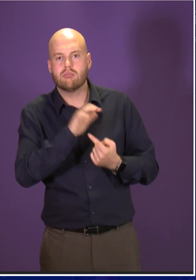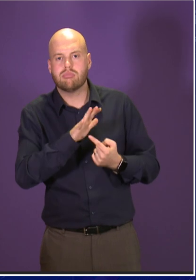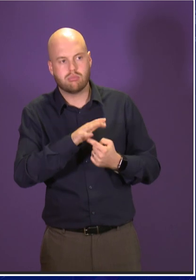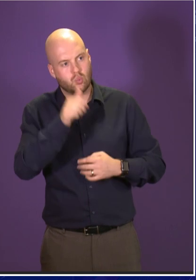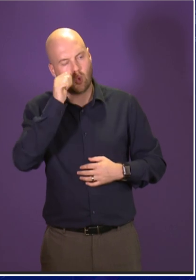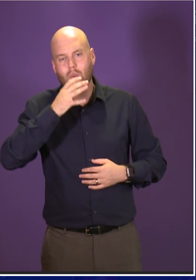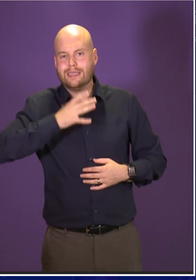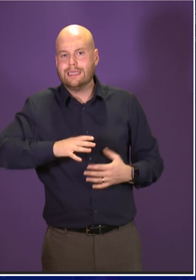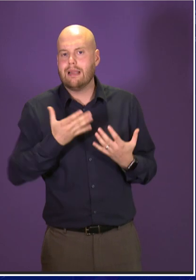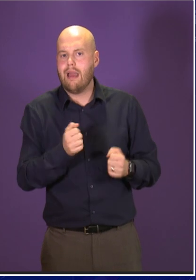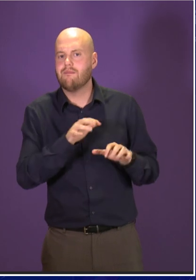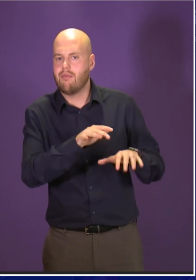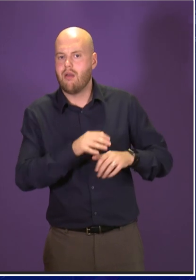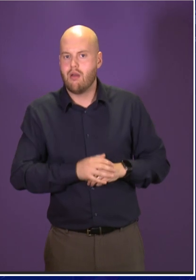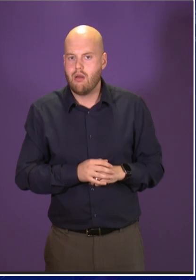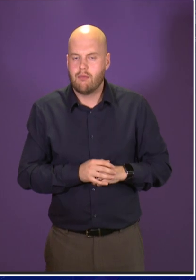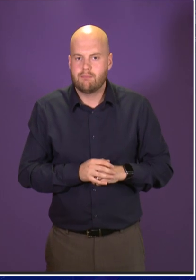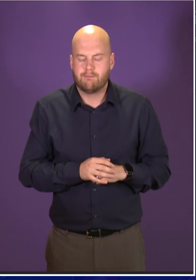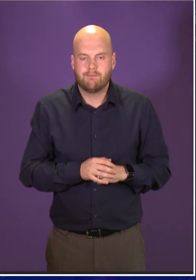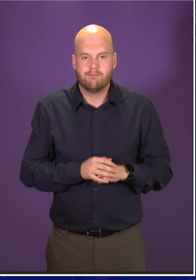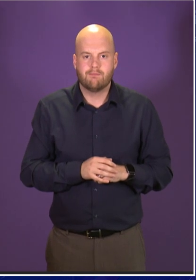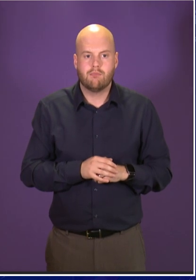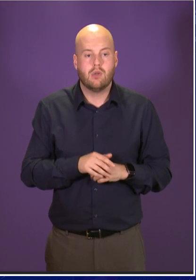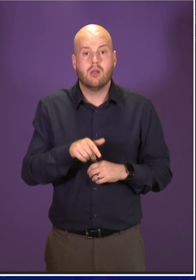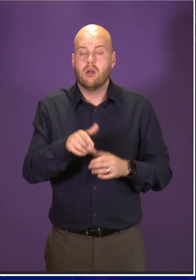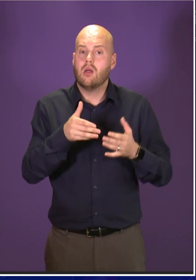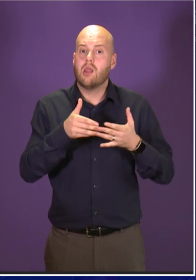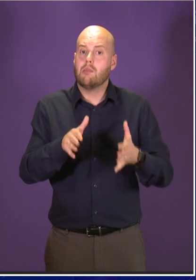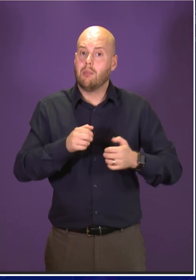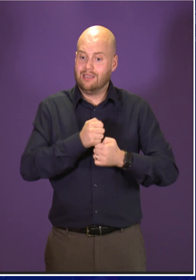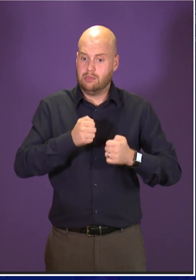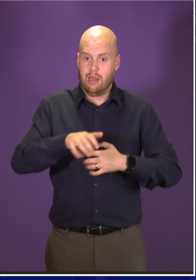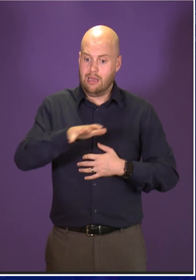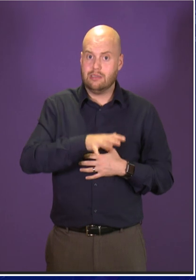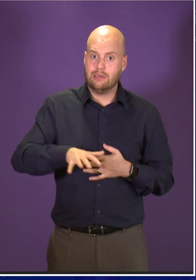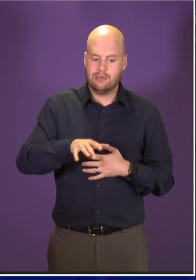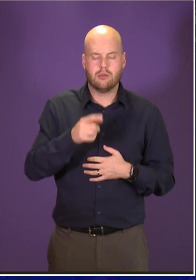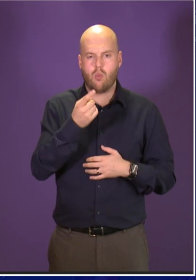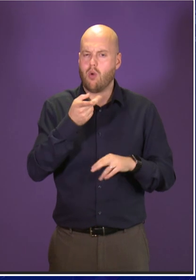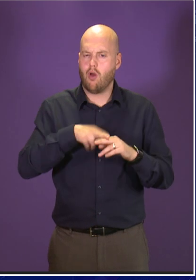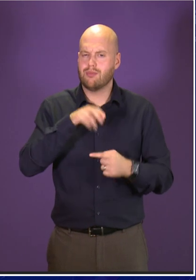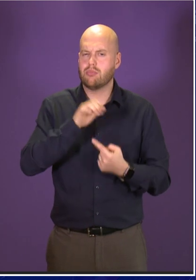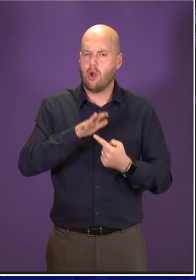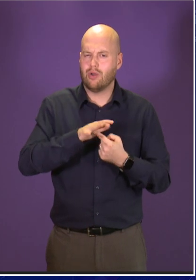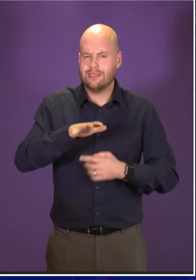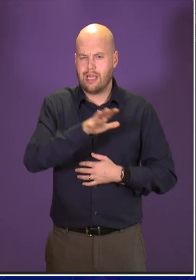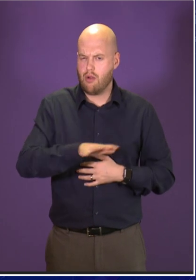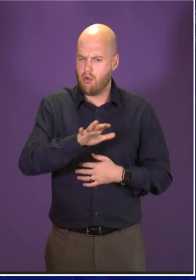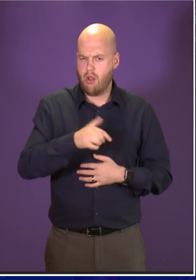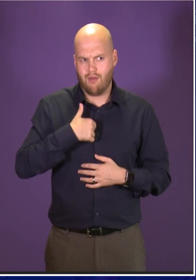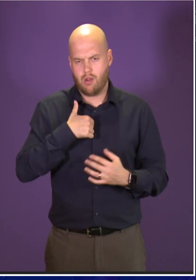culture. Following said purpose, the public space has been one of the priority areas of our